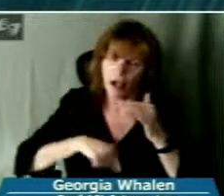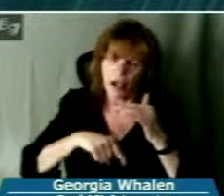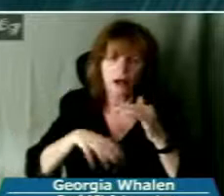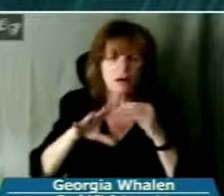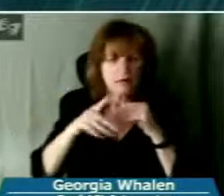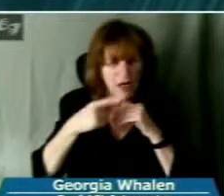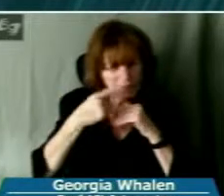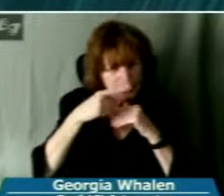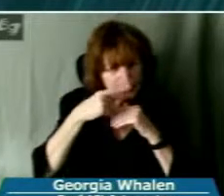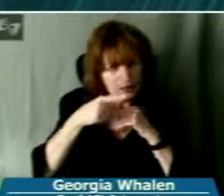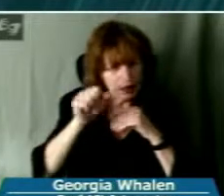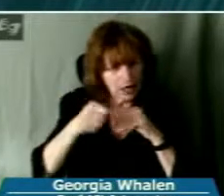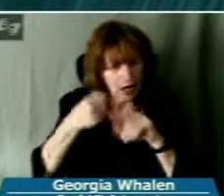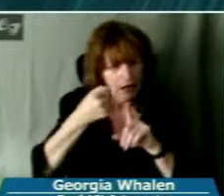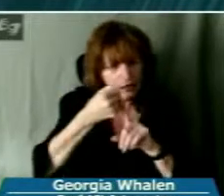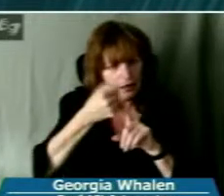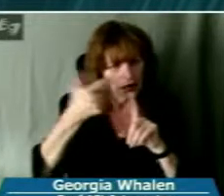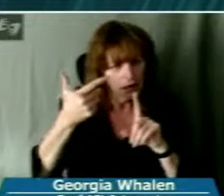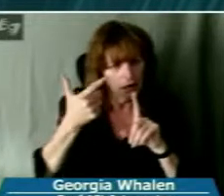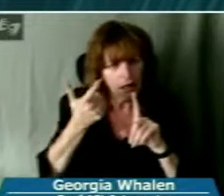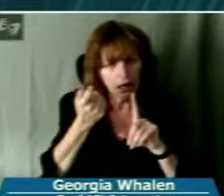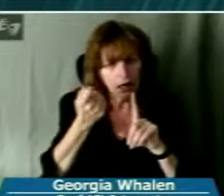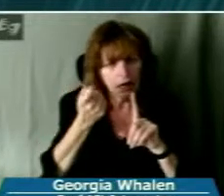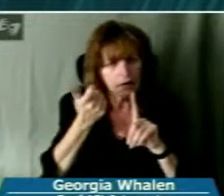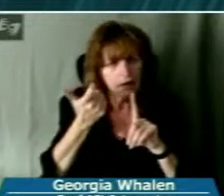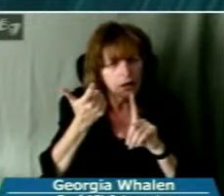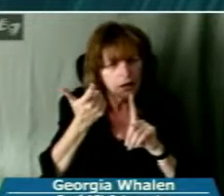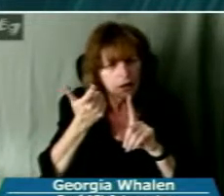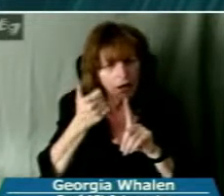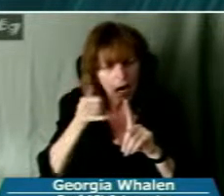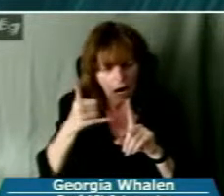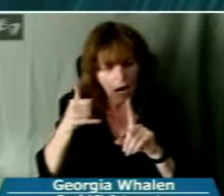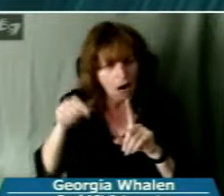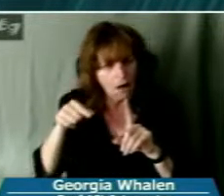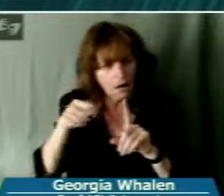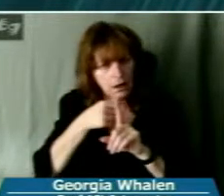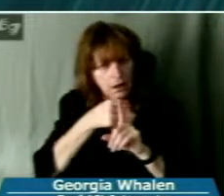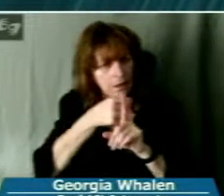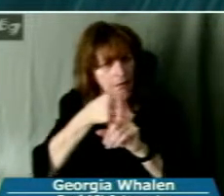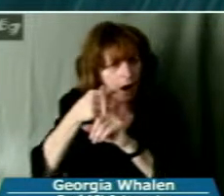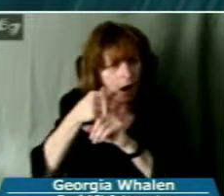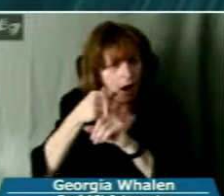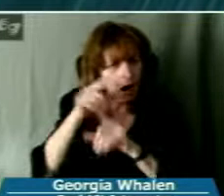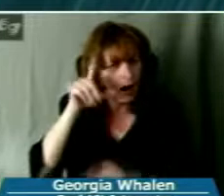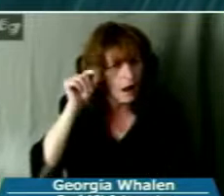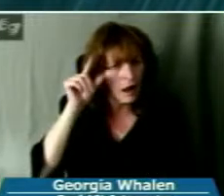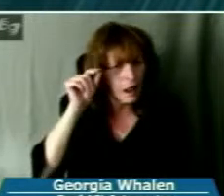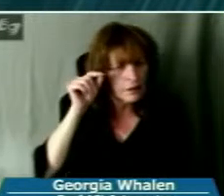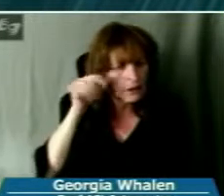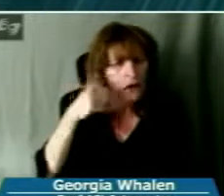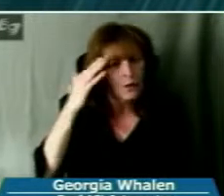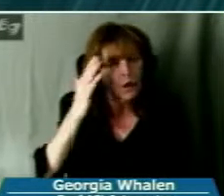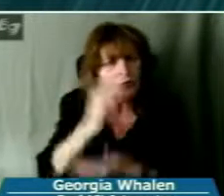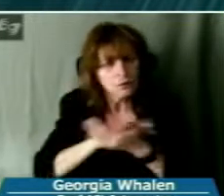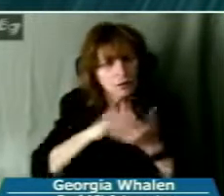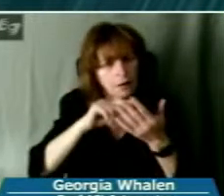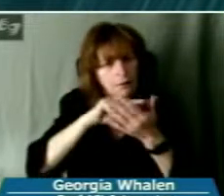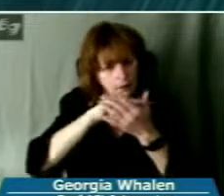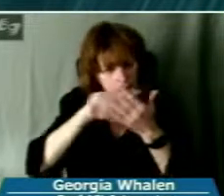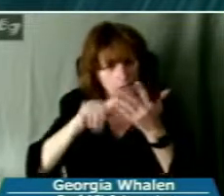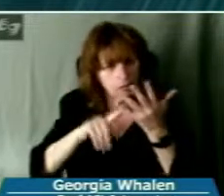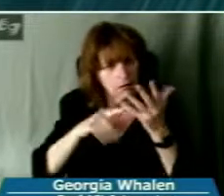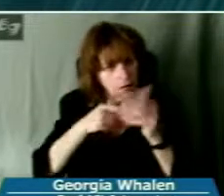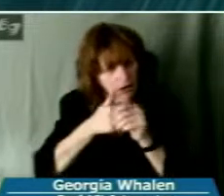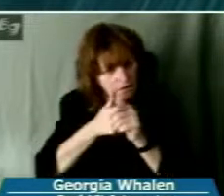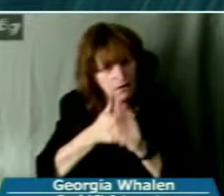these recommendations mean in Hamilton specifically. I know that there's some actions that locally we can take and some that rely on other bodies.